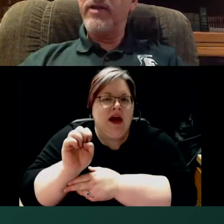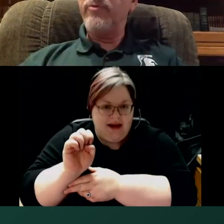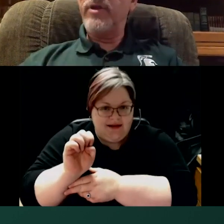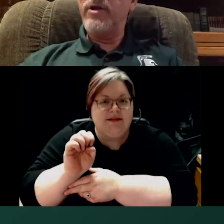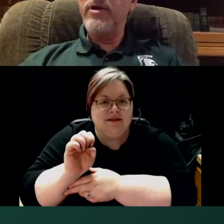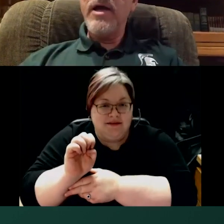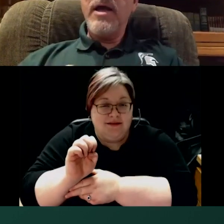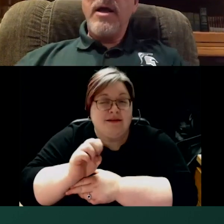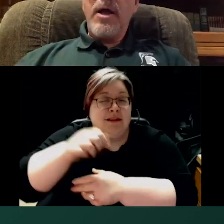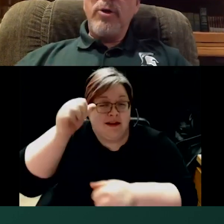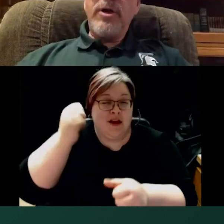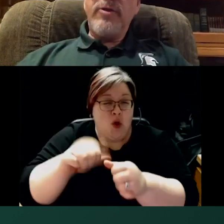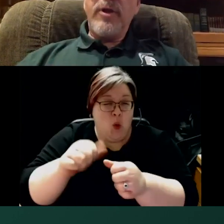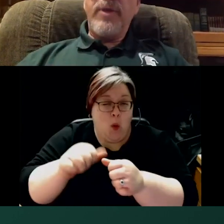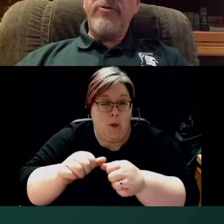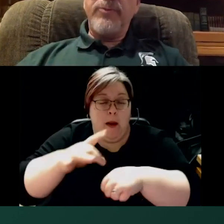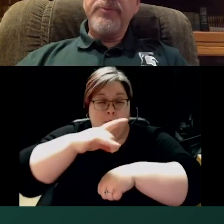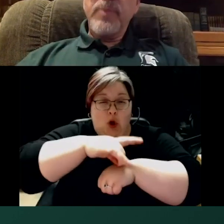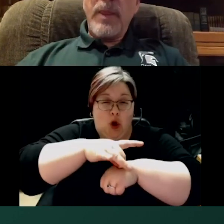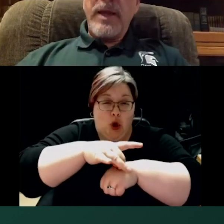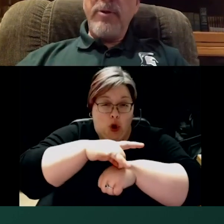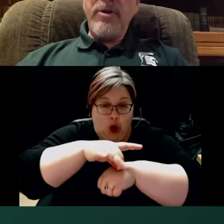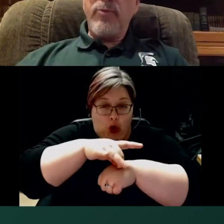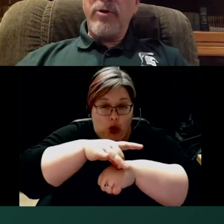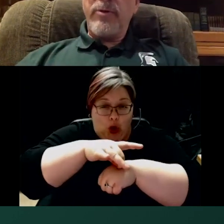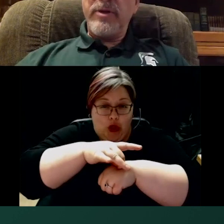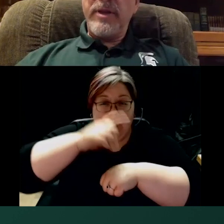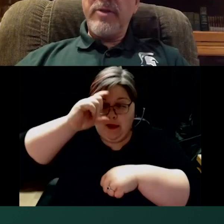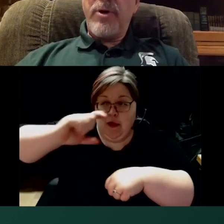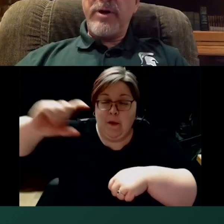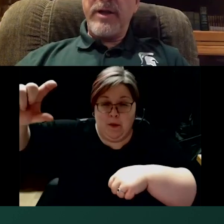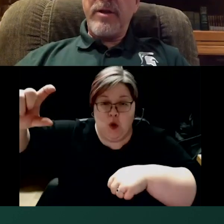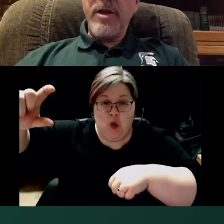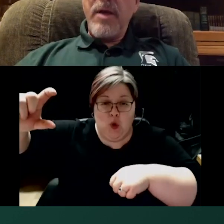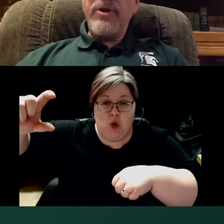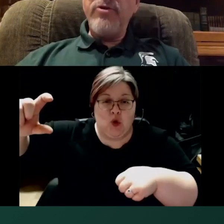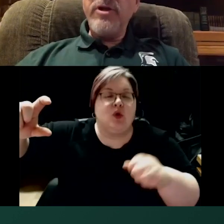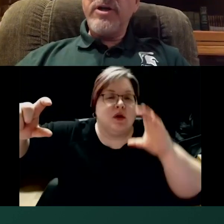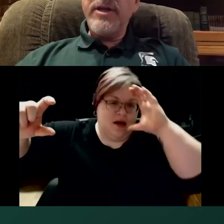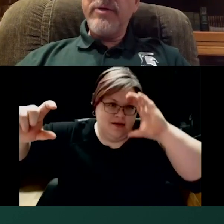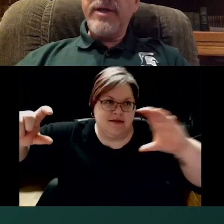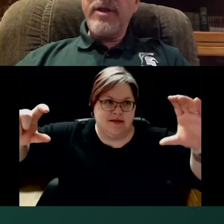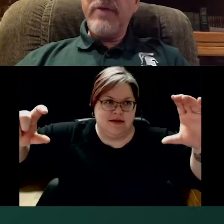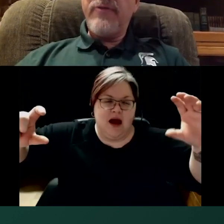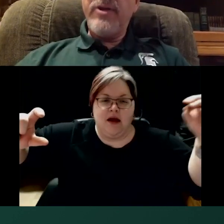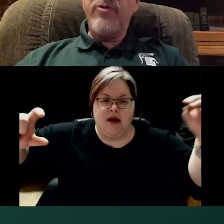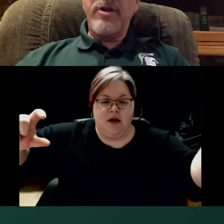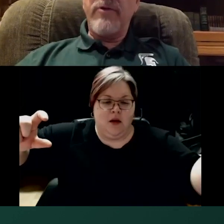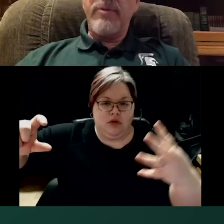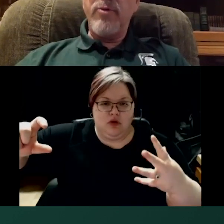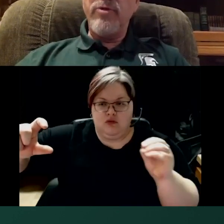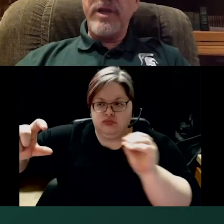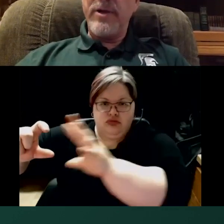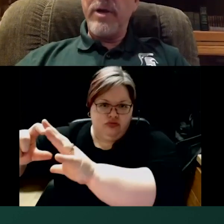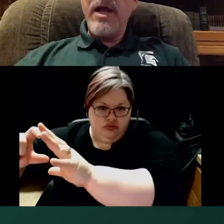reflected light from the sun. Look at this picture. Here's where the lit part is, but you can clearly see features